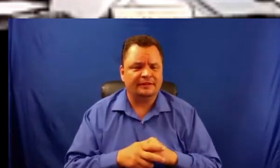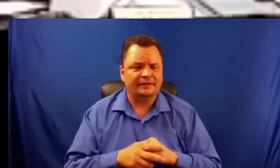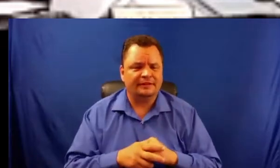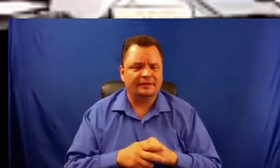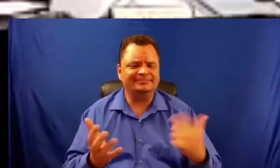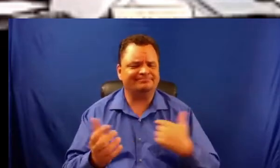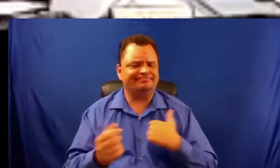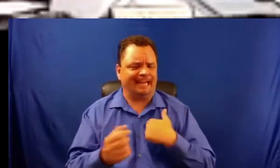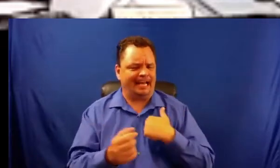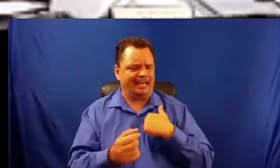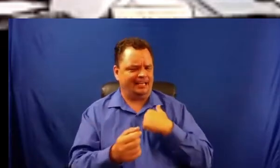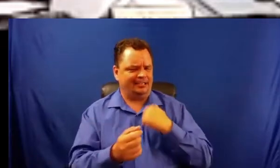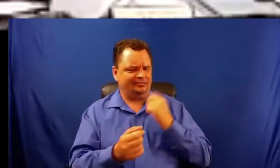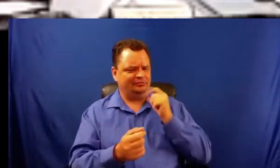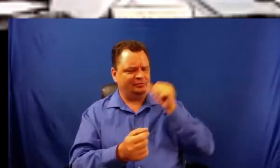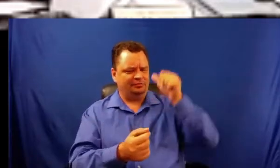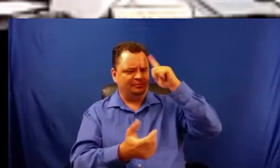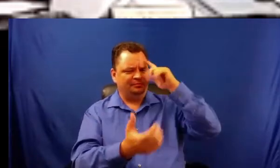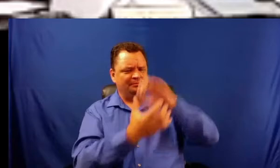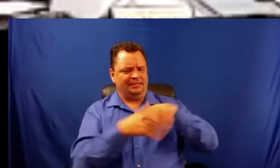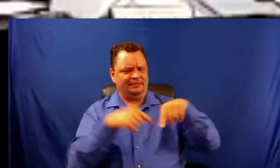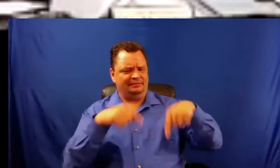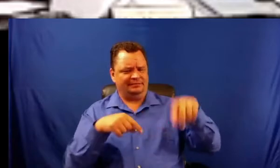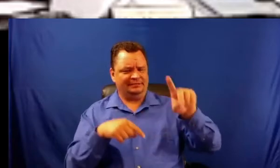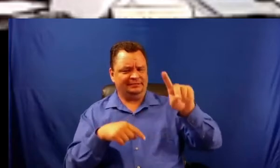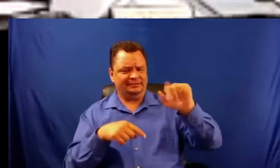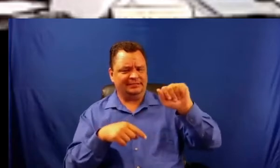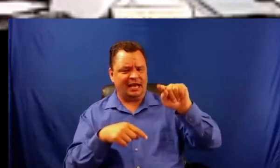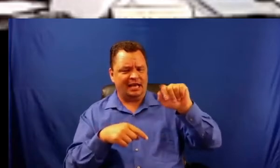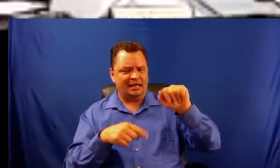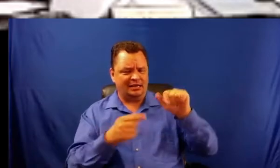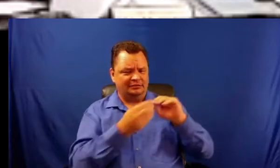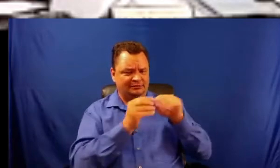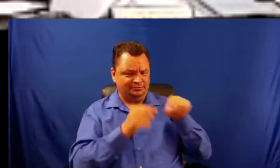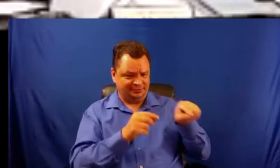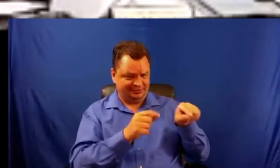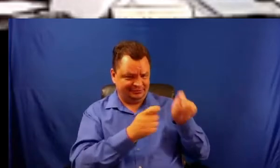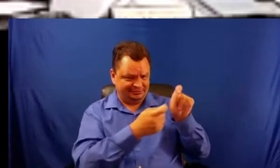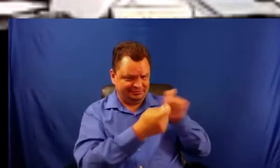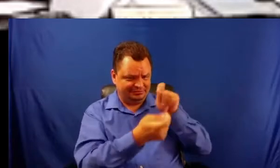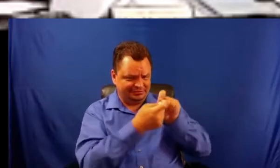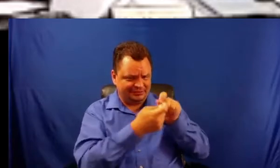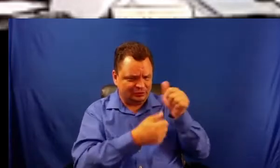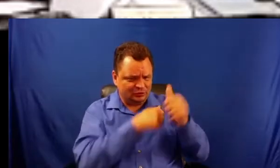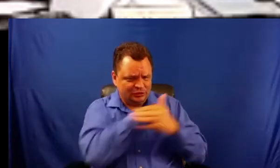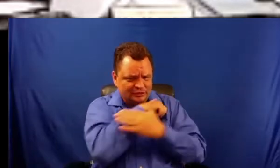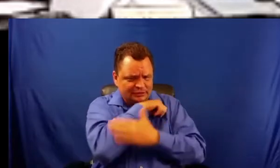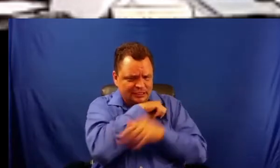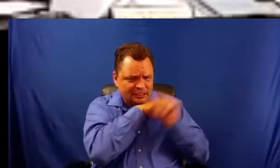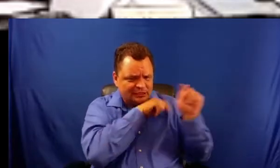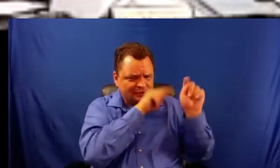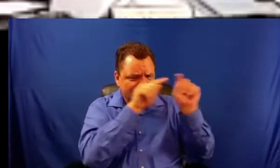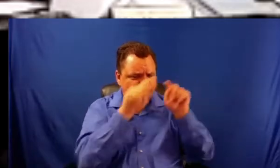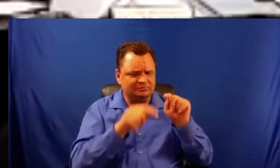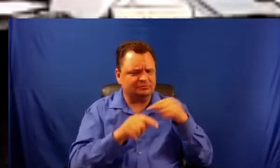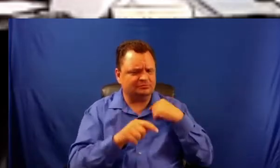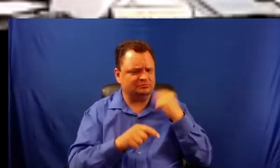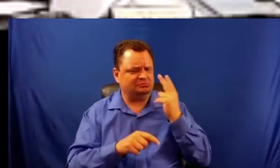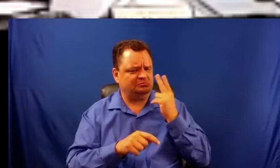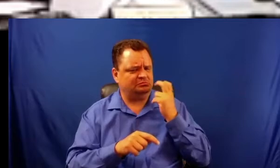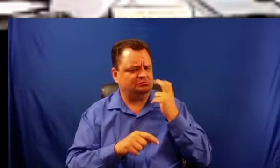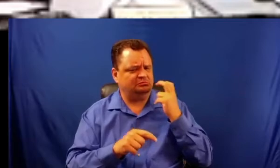of data on county of residence for these. No, I mean, indications from me are that it's consistent, historically